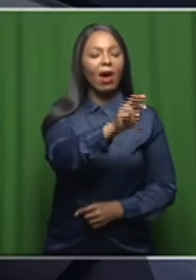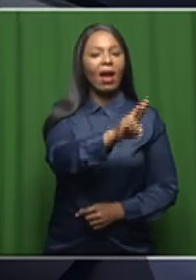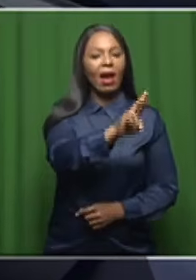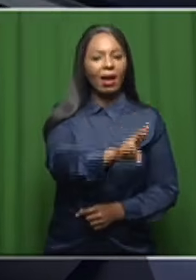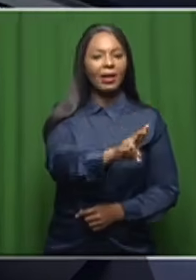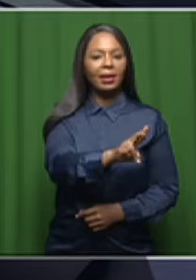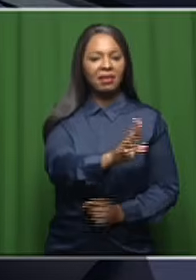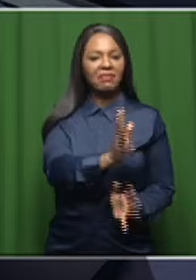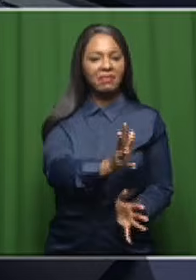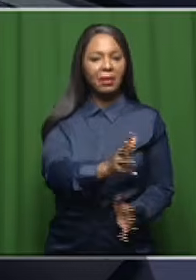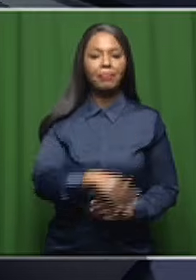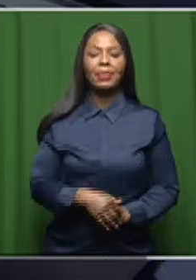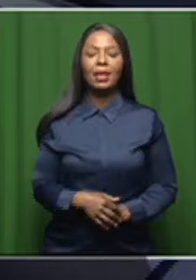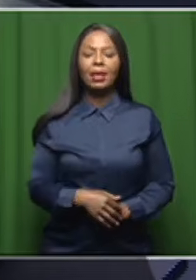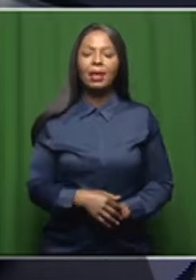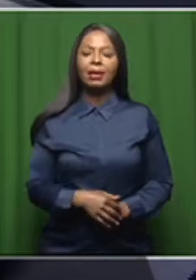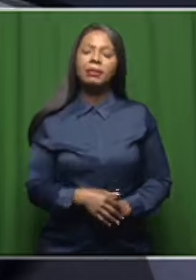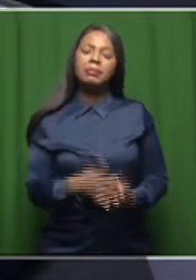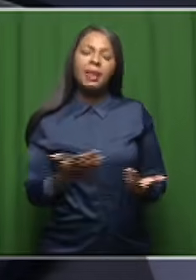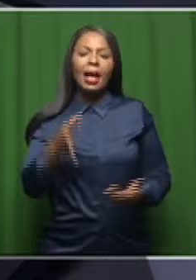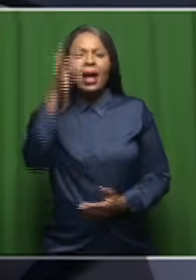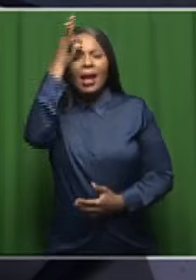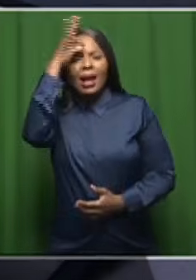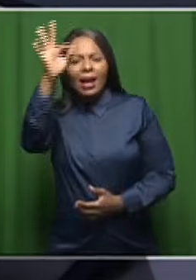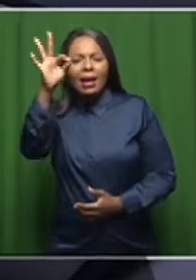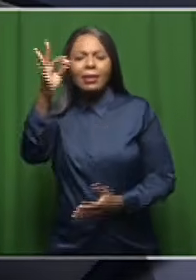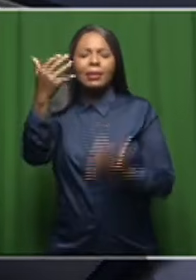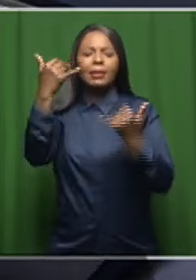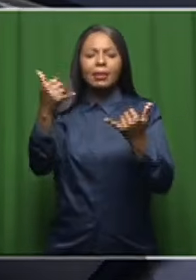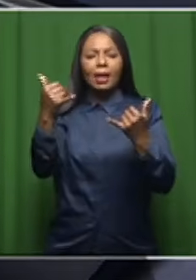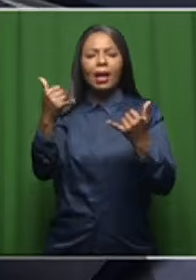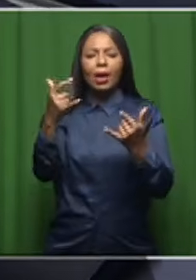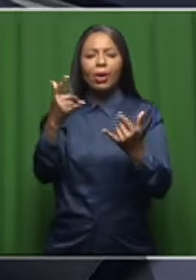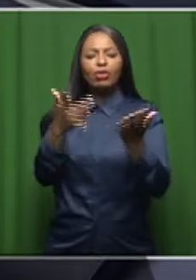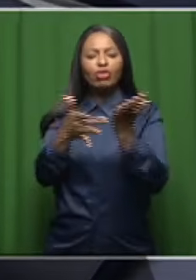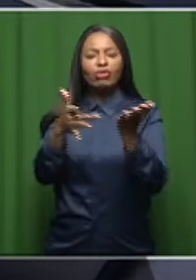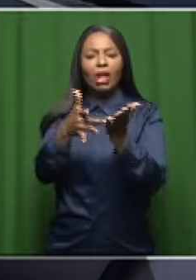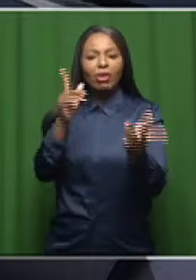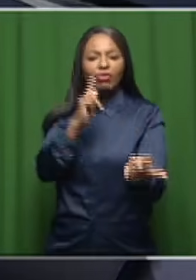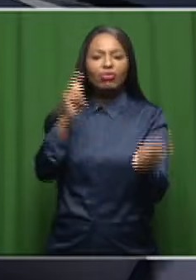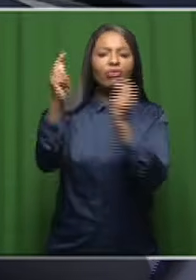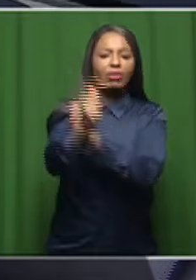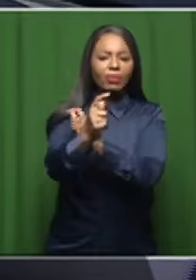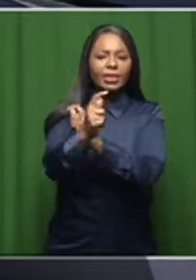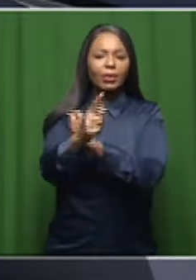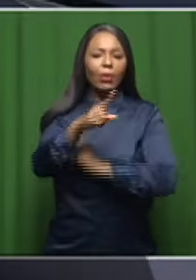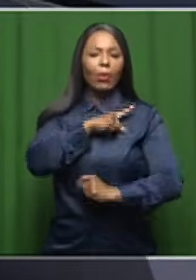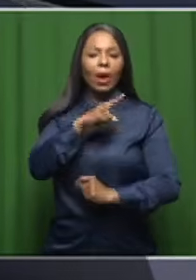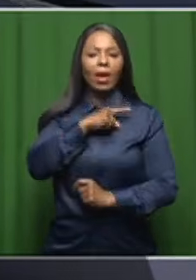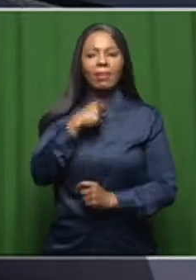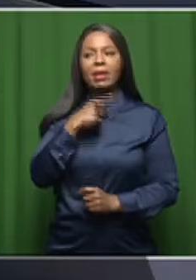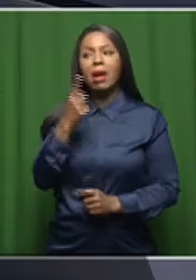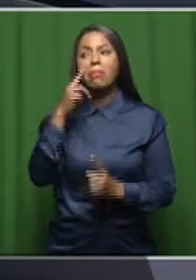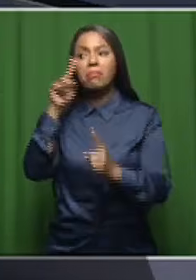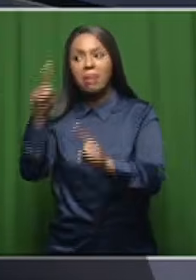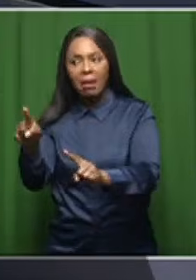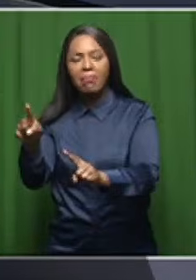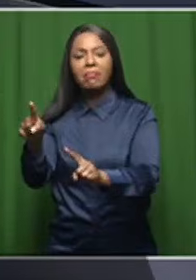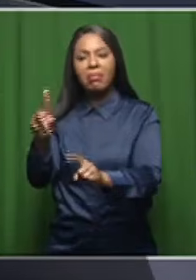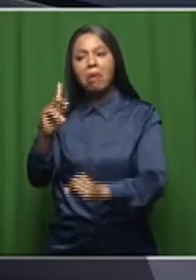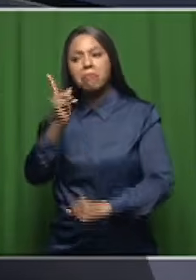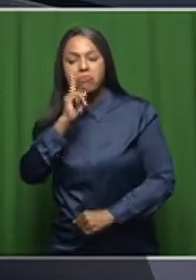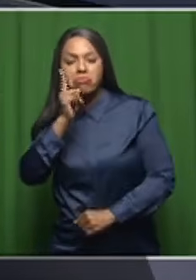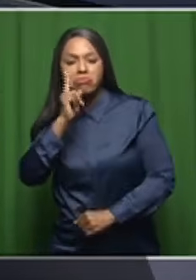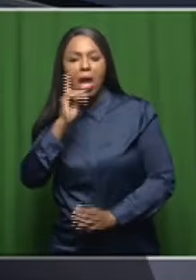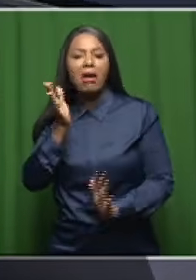us on government's current digital transformation roadmap? Because I was actually on the site right now, and it kind of looks like